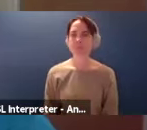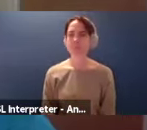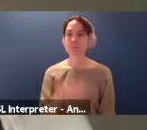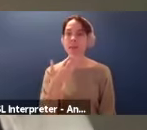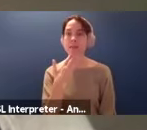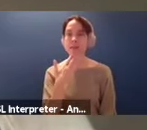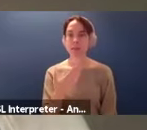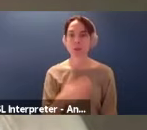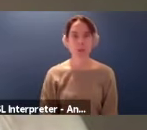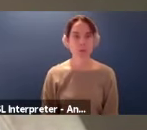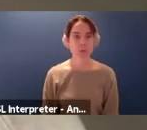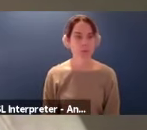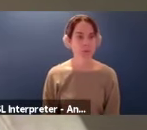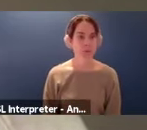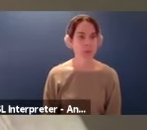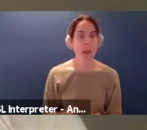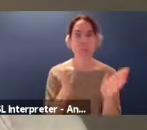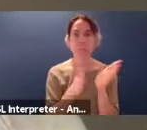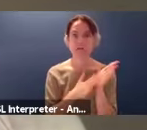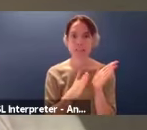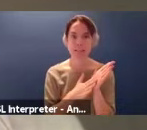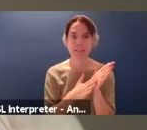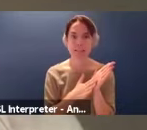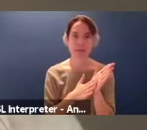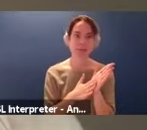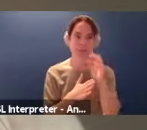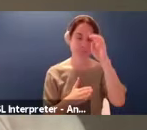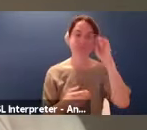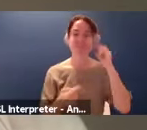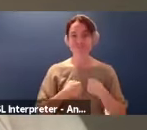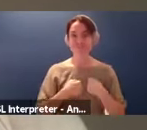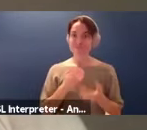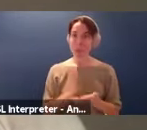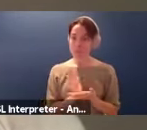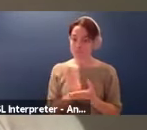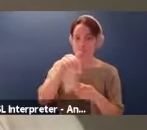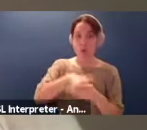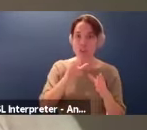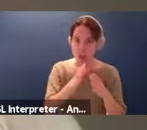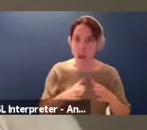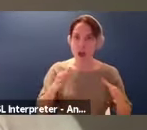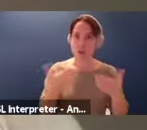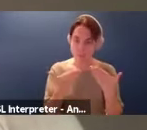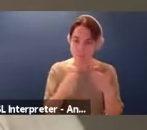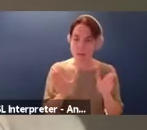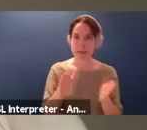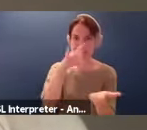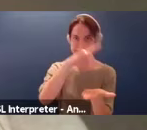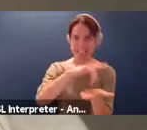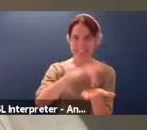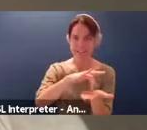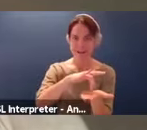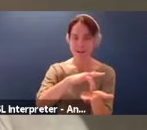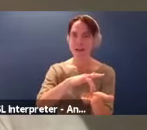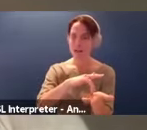uh yeah well being involved in a large public center um it's often on my mind how to speak to